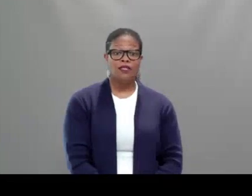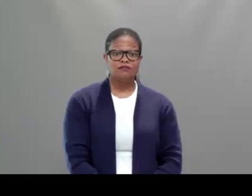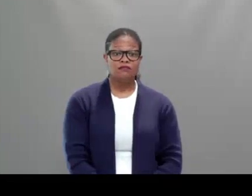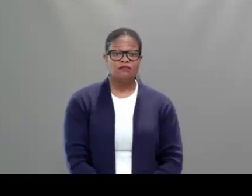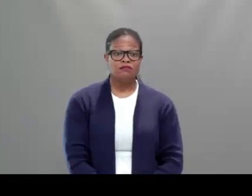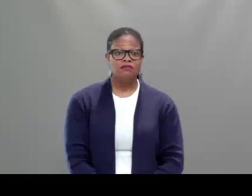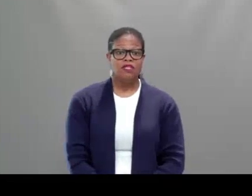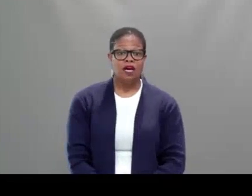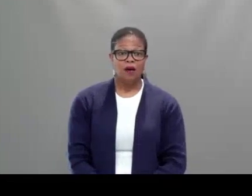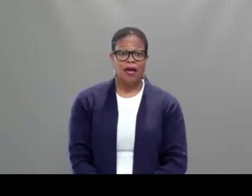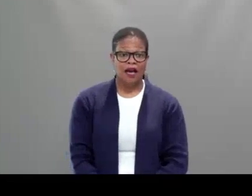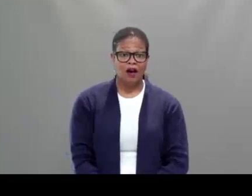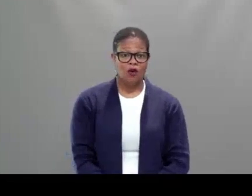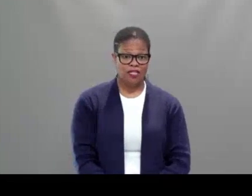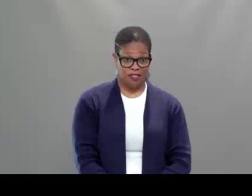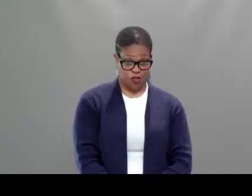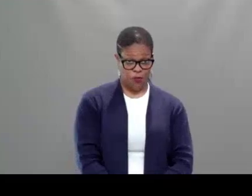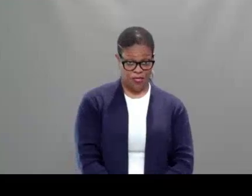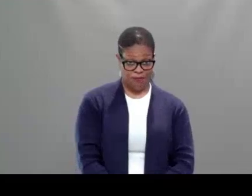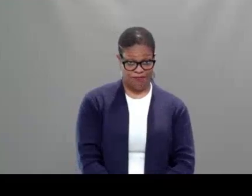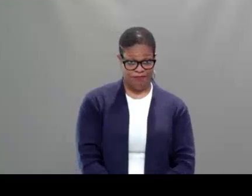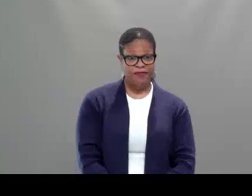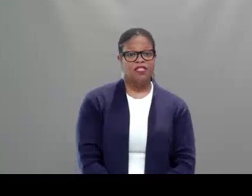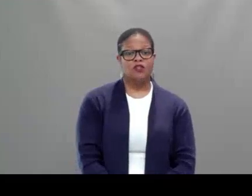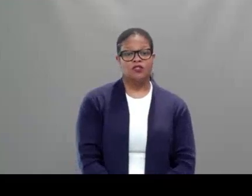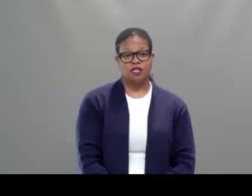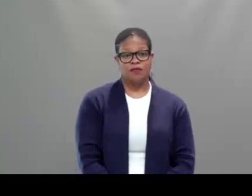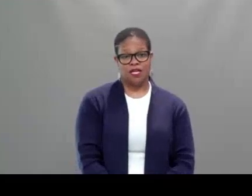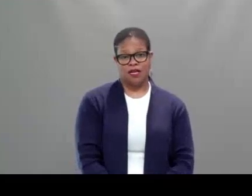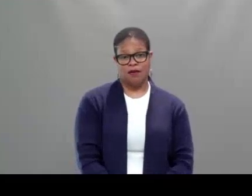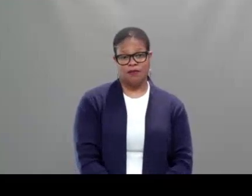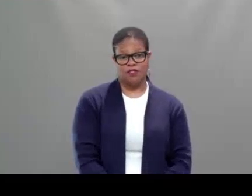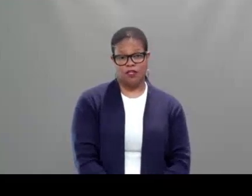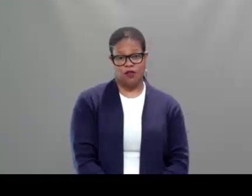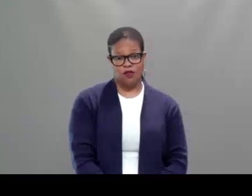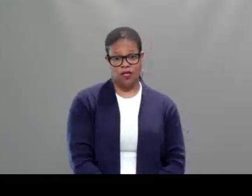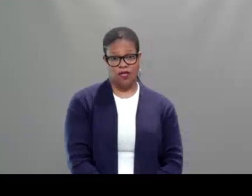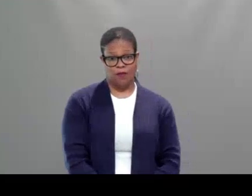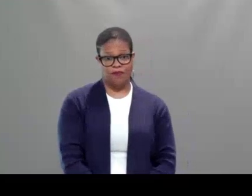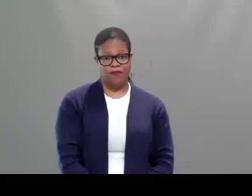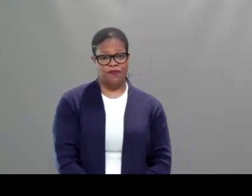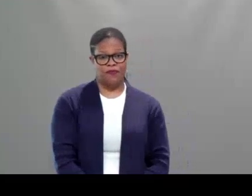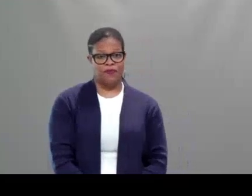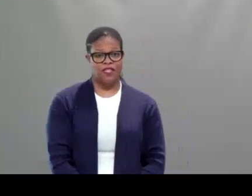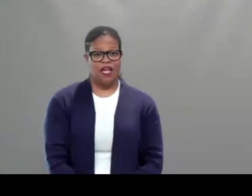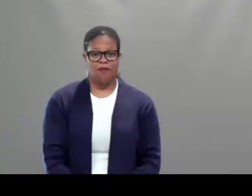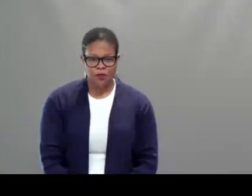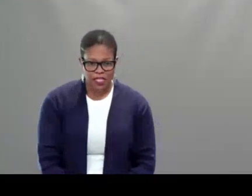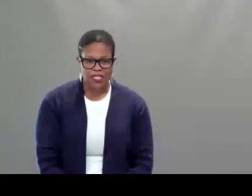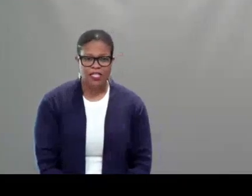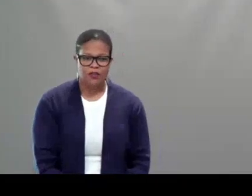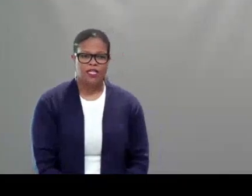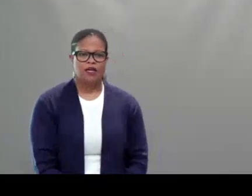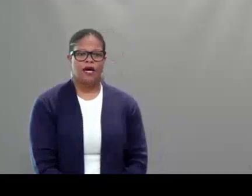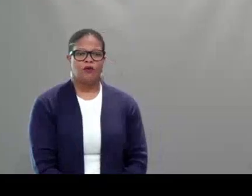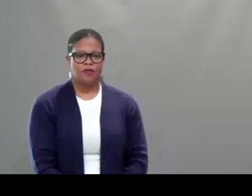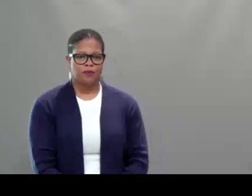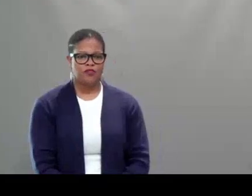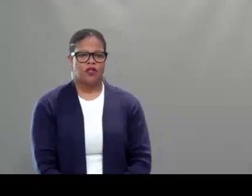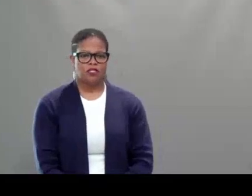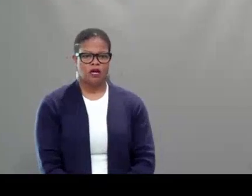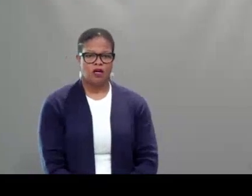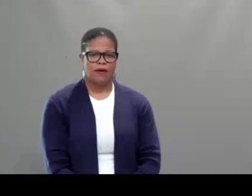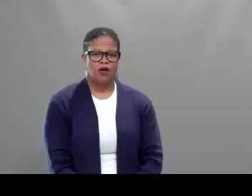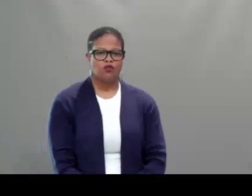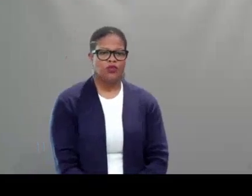depending upon how it is interpreted. So sometimes, I'm really leery about